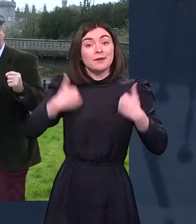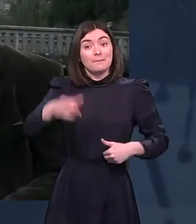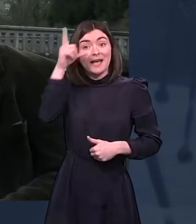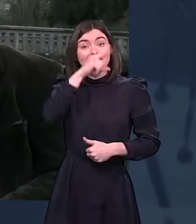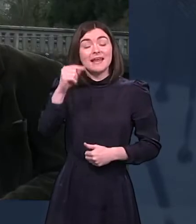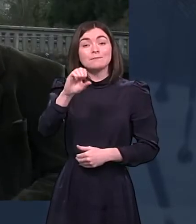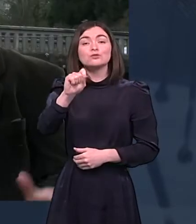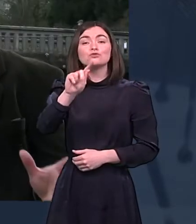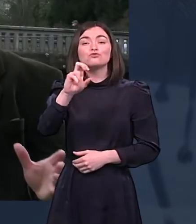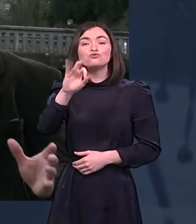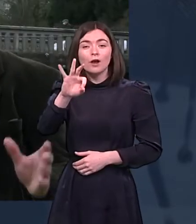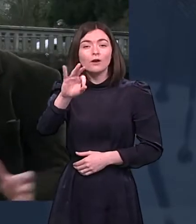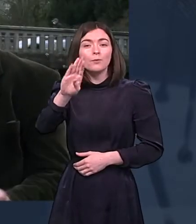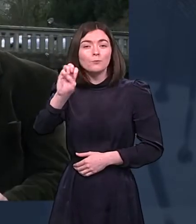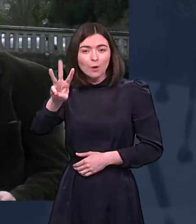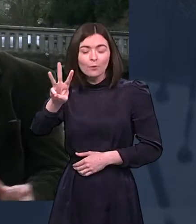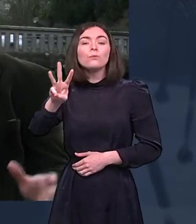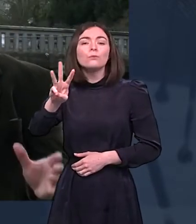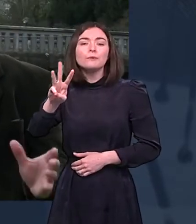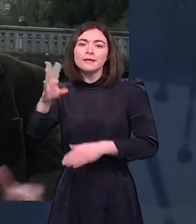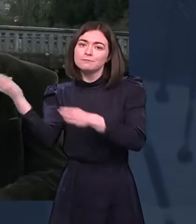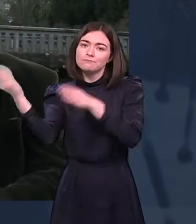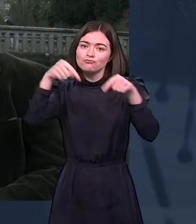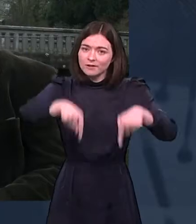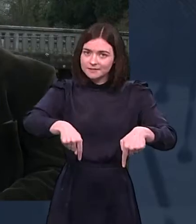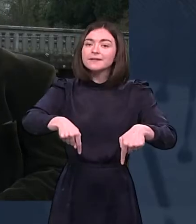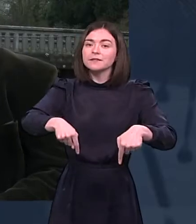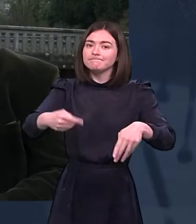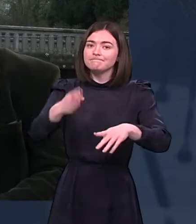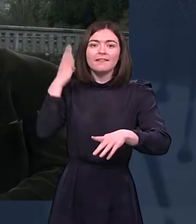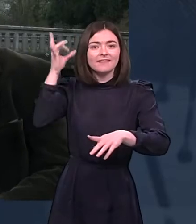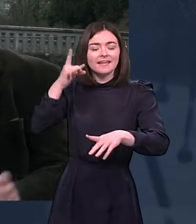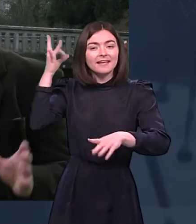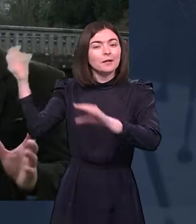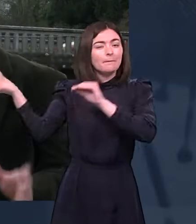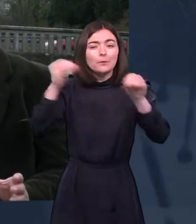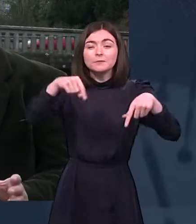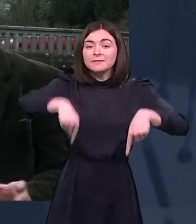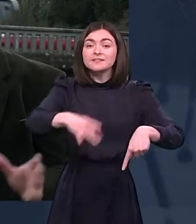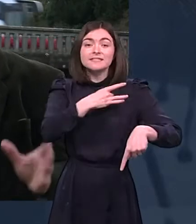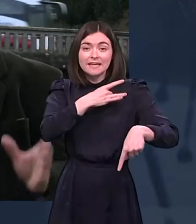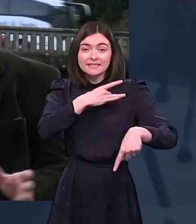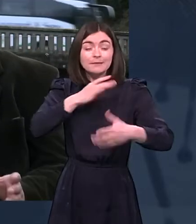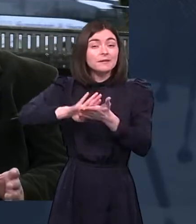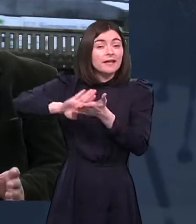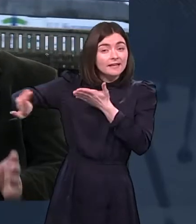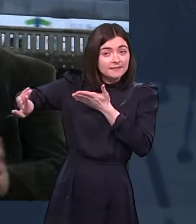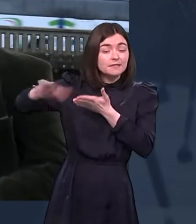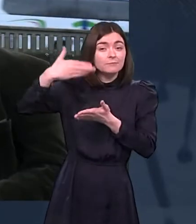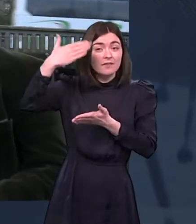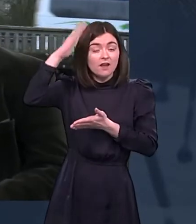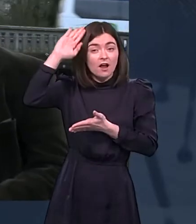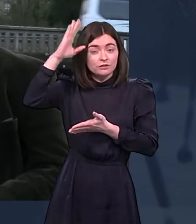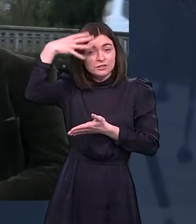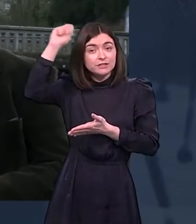Strongbow. Strongbow had been brought to Kilkenny by King Dermot MacMurrough. He had been exiled by the Irish chieftains to